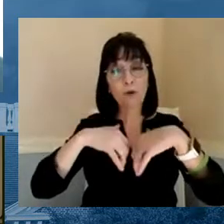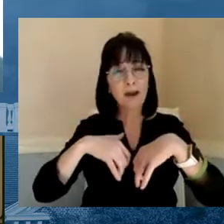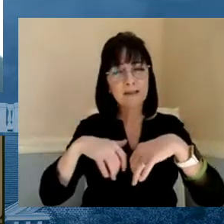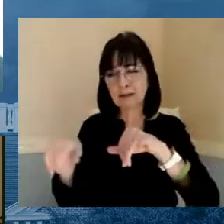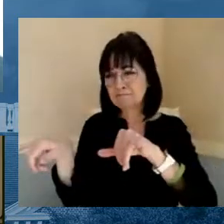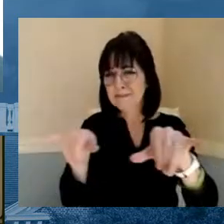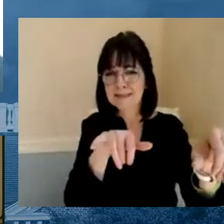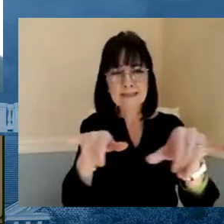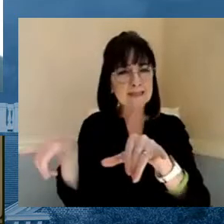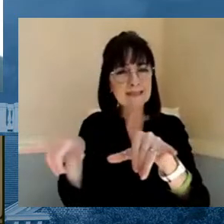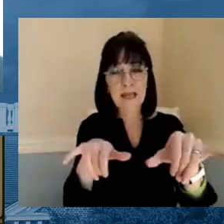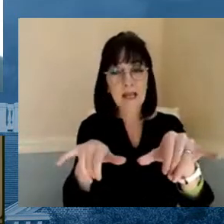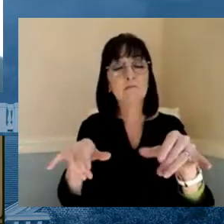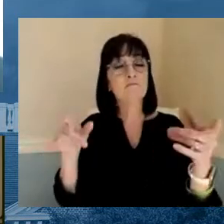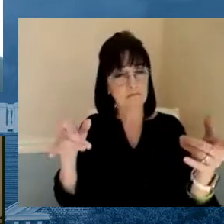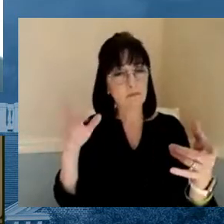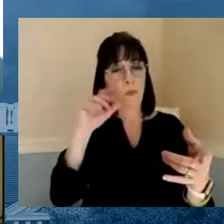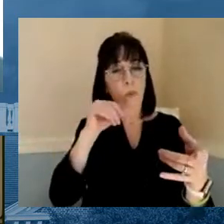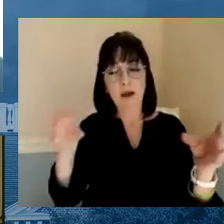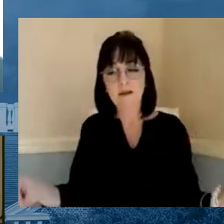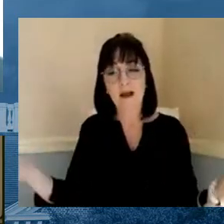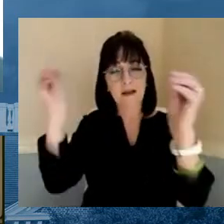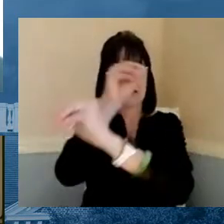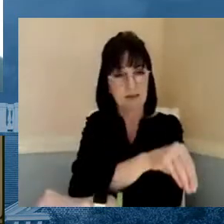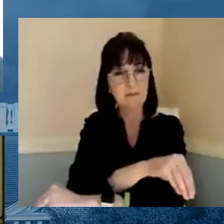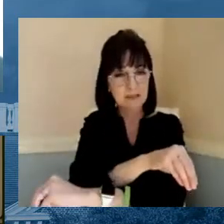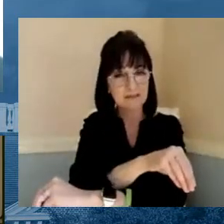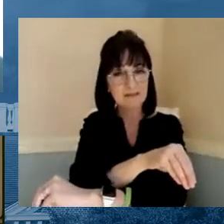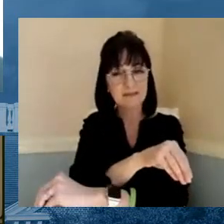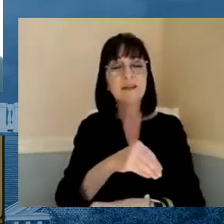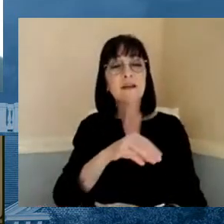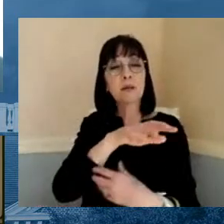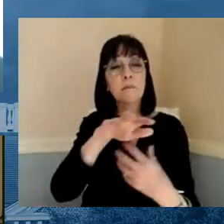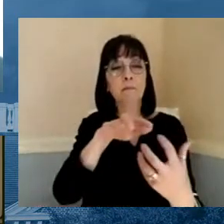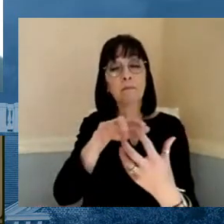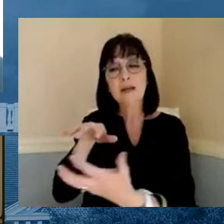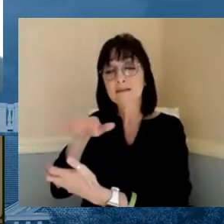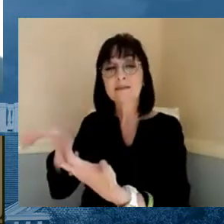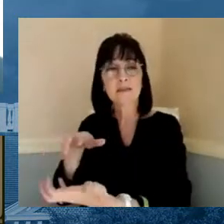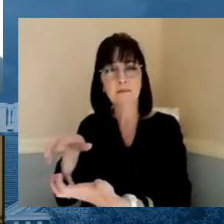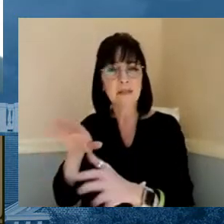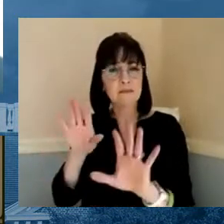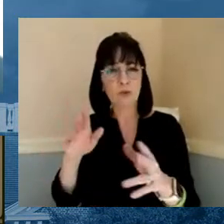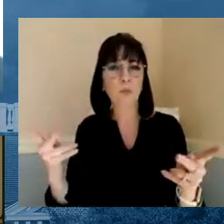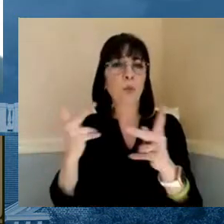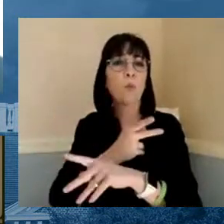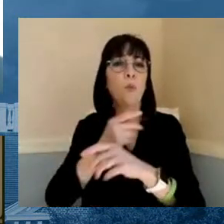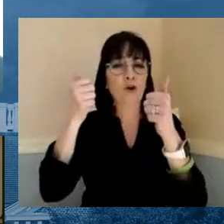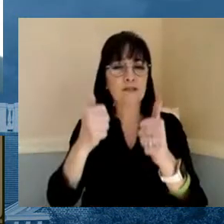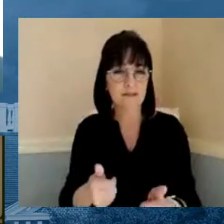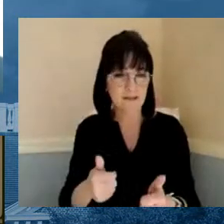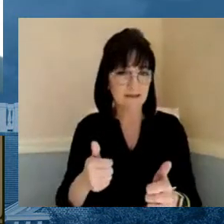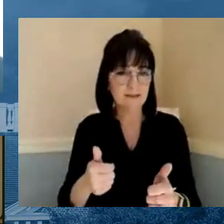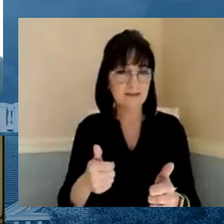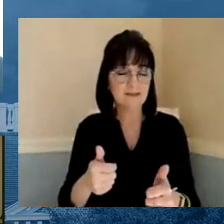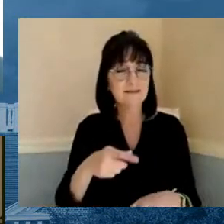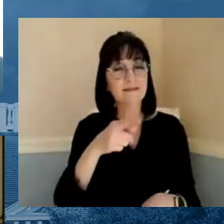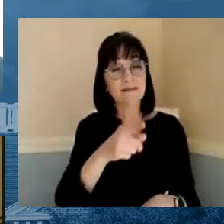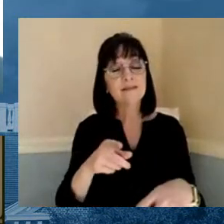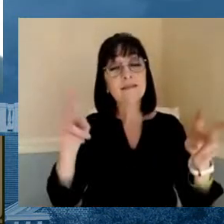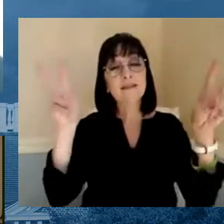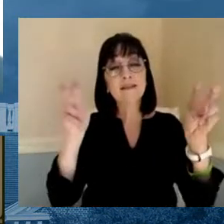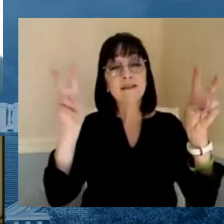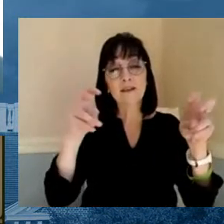played again, the communication was exponentially worse. It is simple to speak autism. It only takes you being